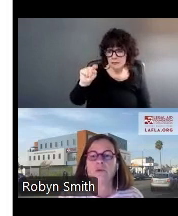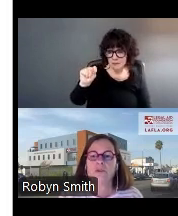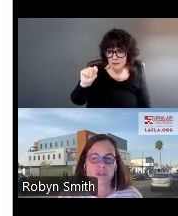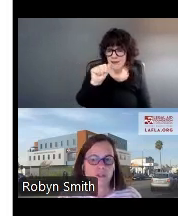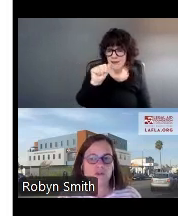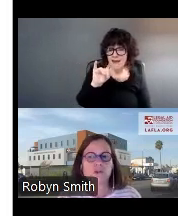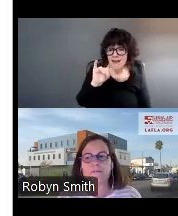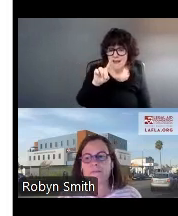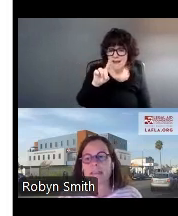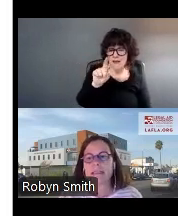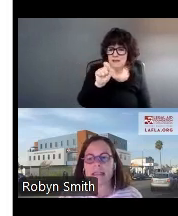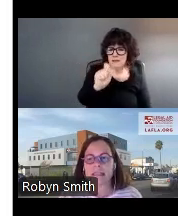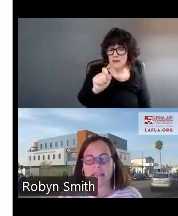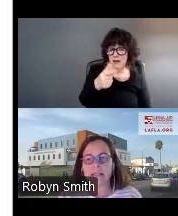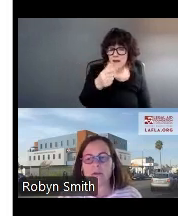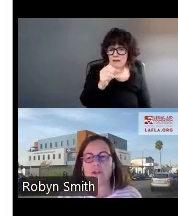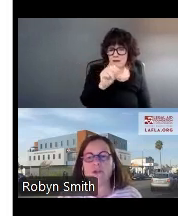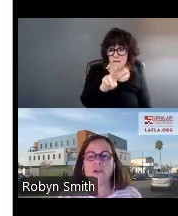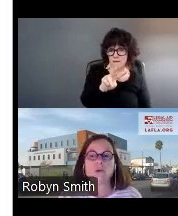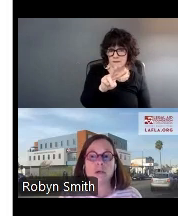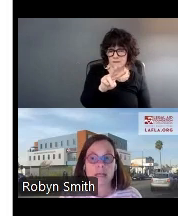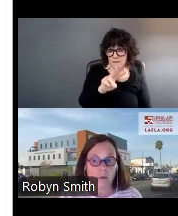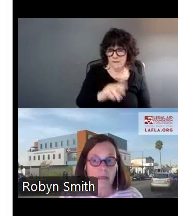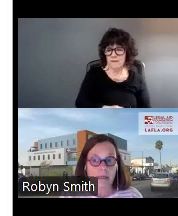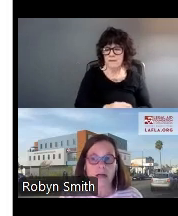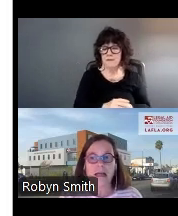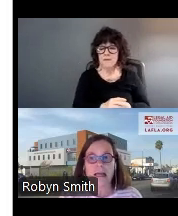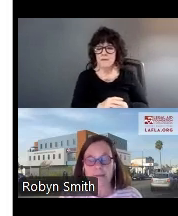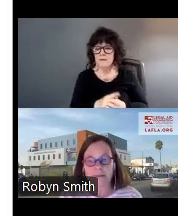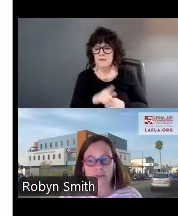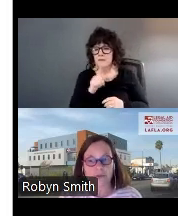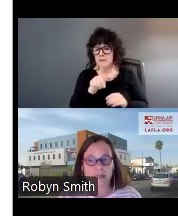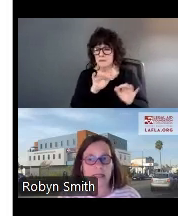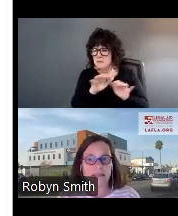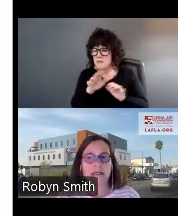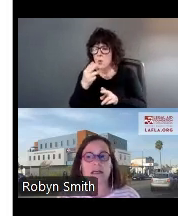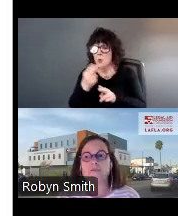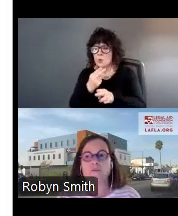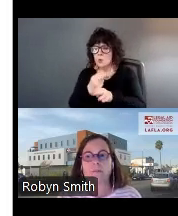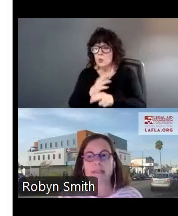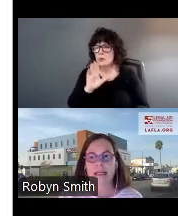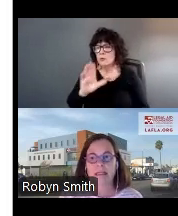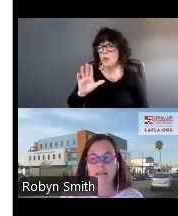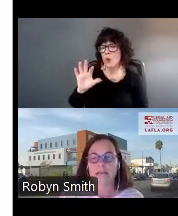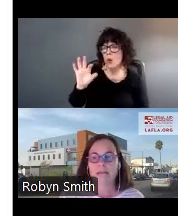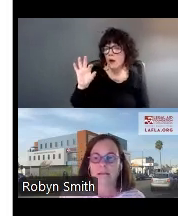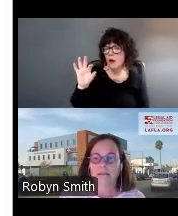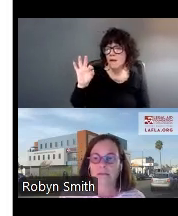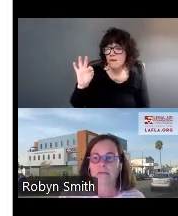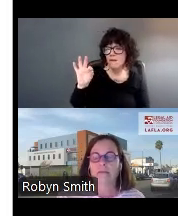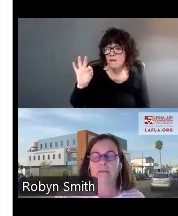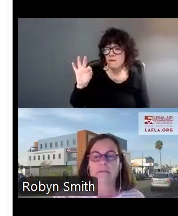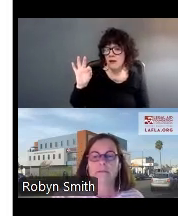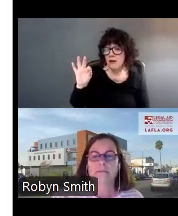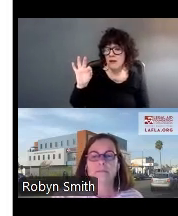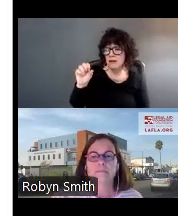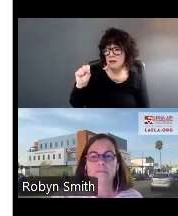and you just use your FSA ID, or you can create one at the studentaid.gov website.